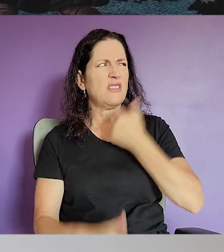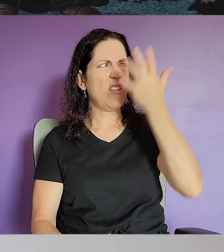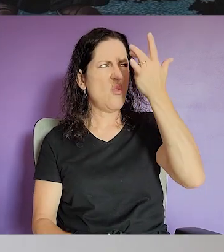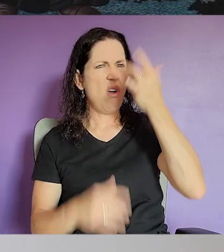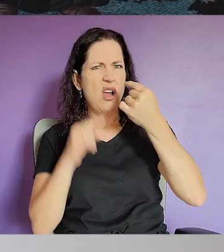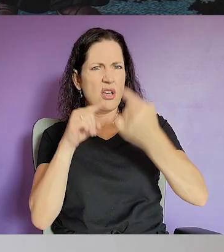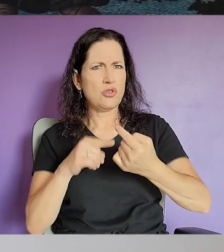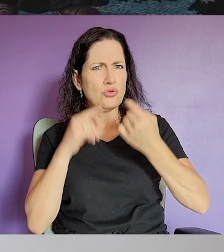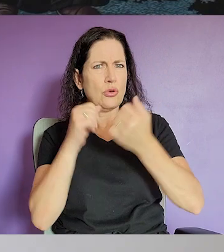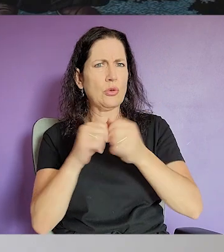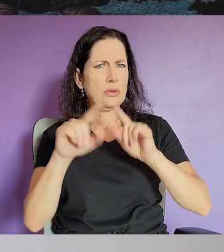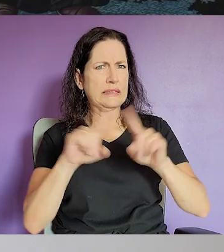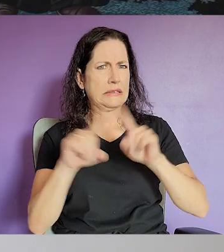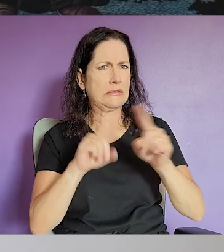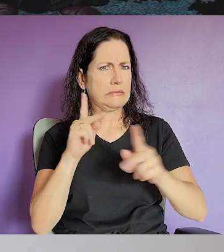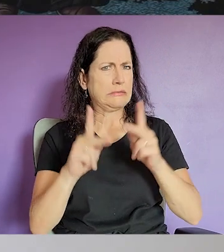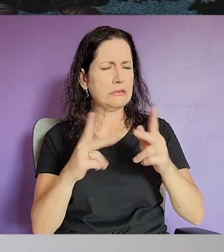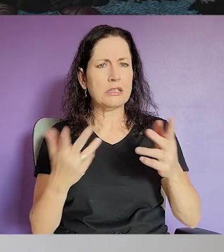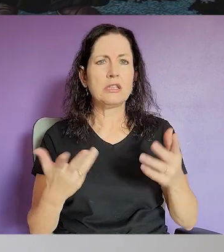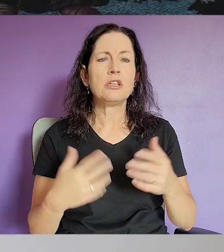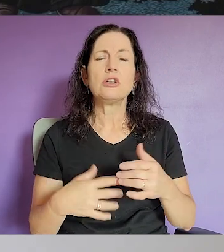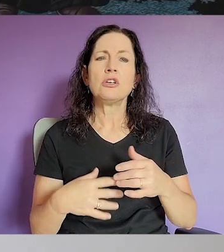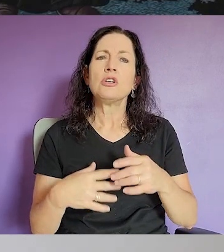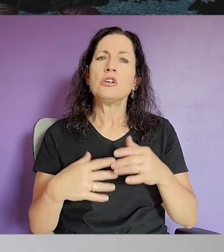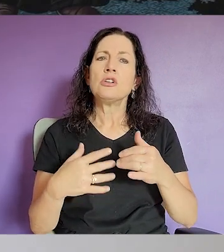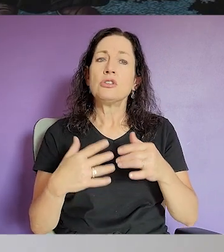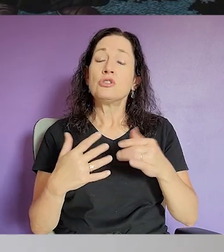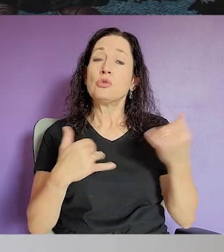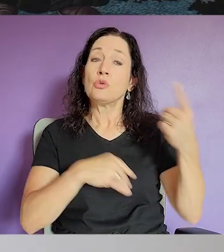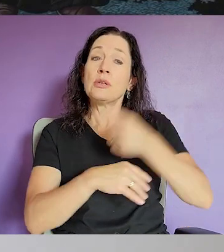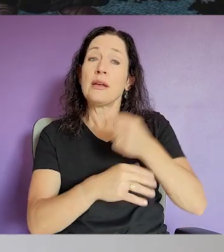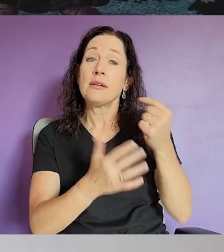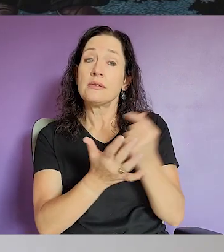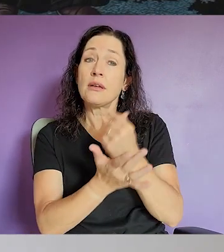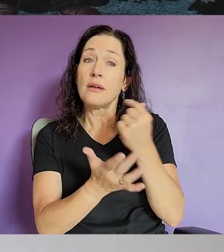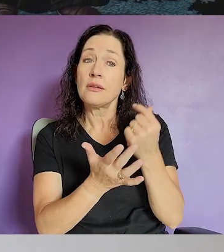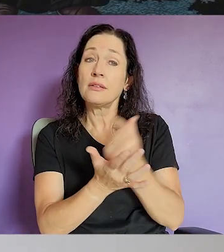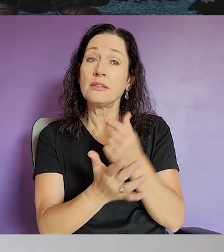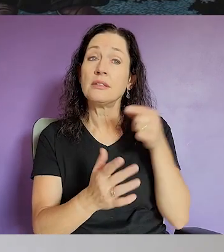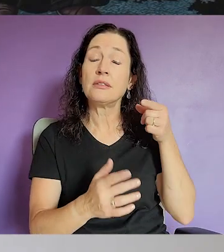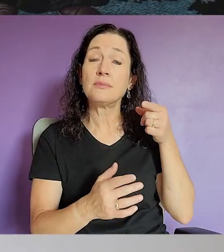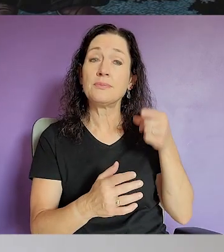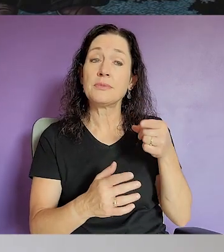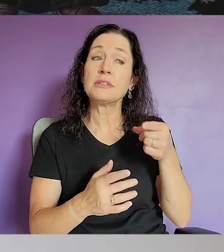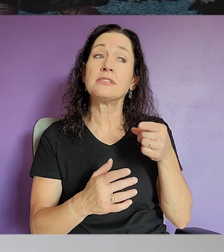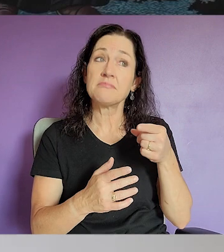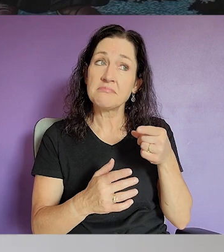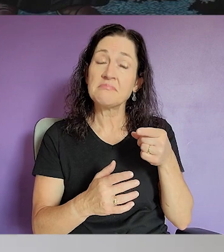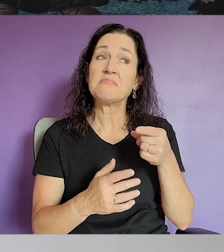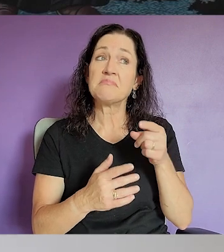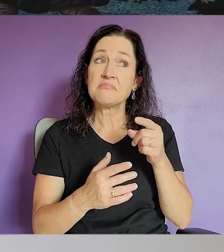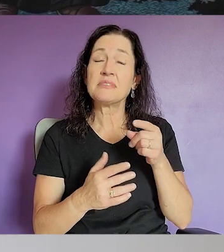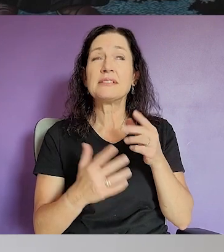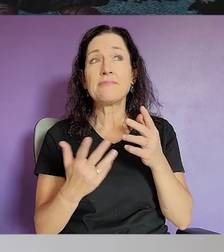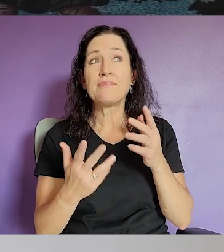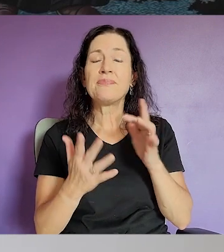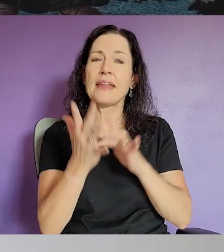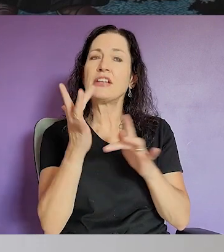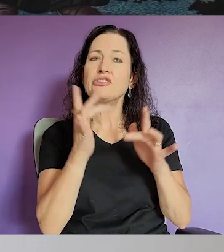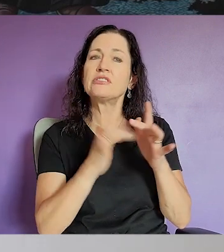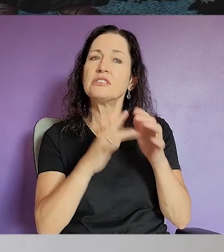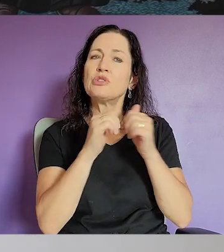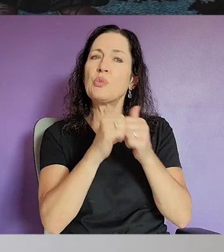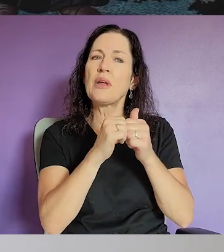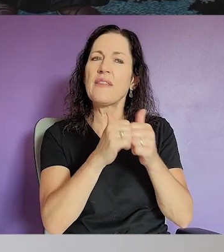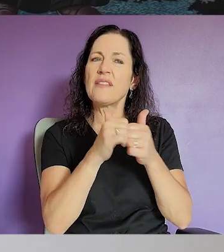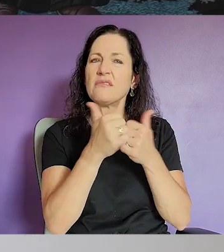And so the gospel today, and we'll come back to that question, the gospel today is Jesus is with